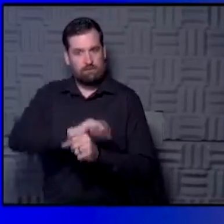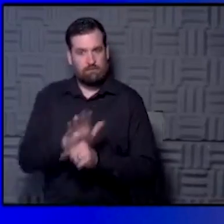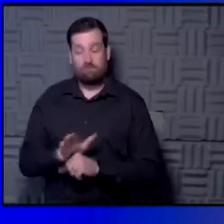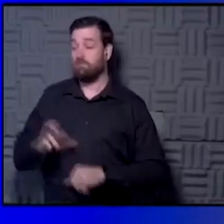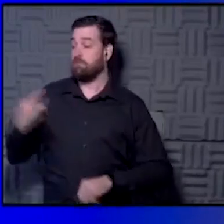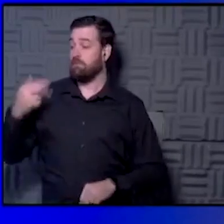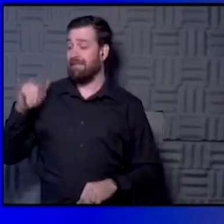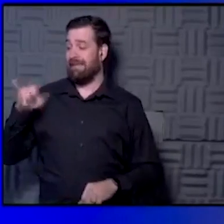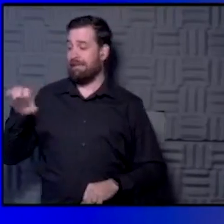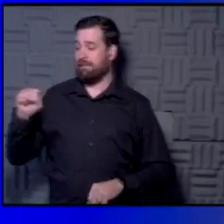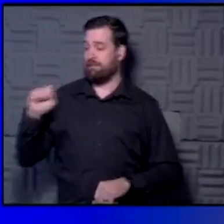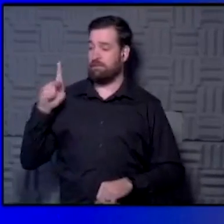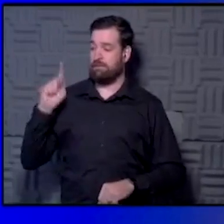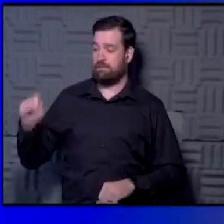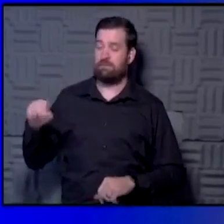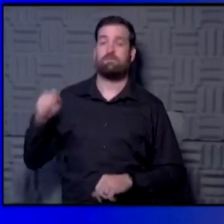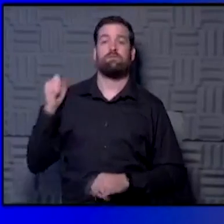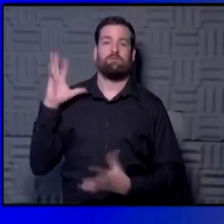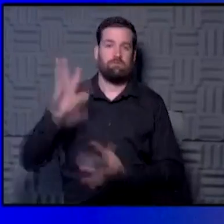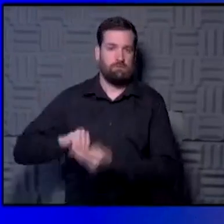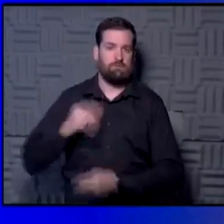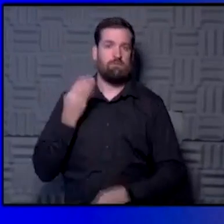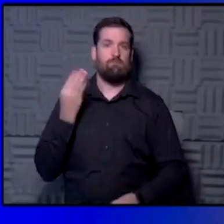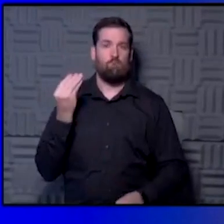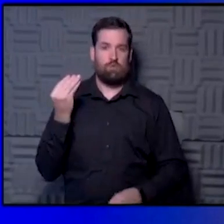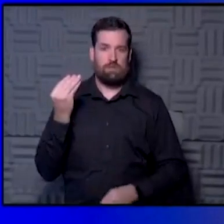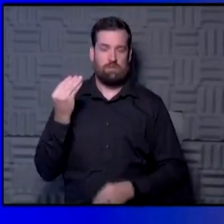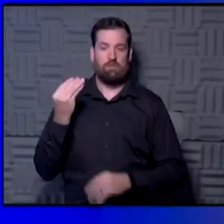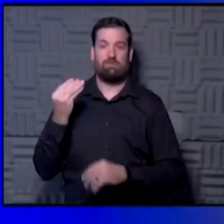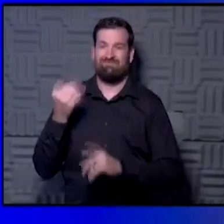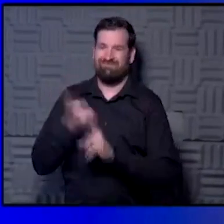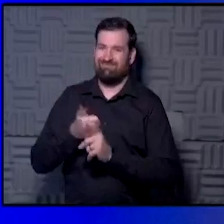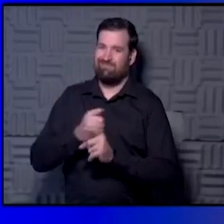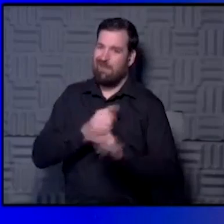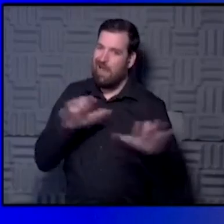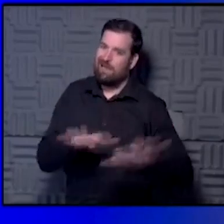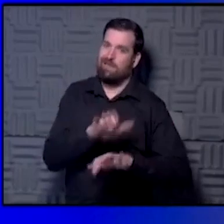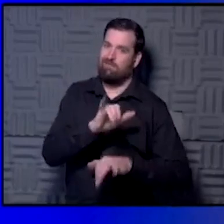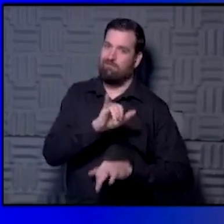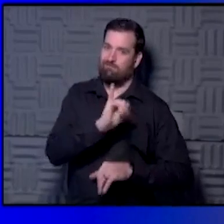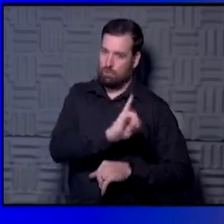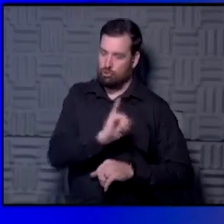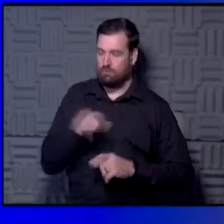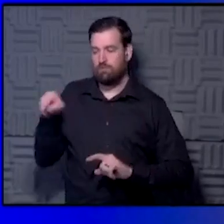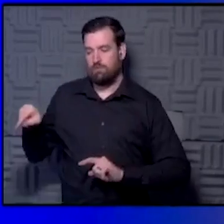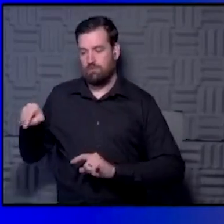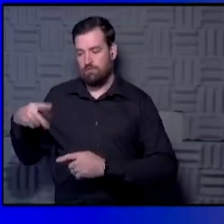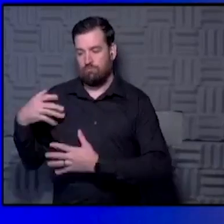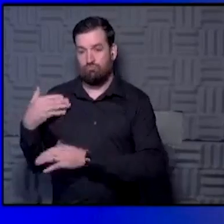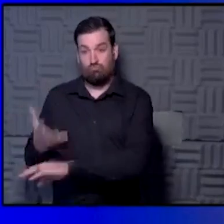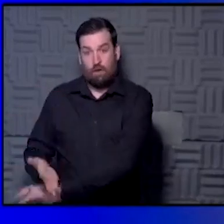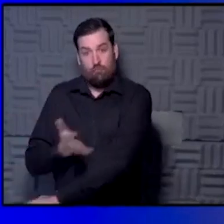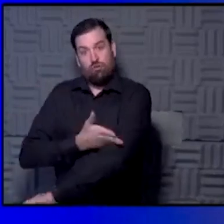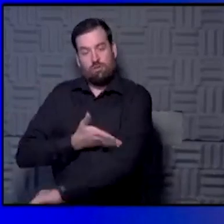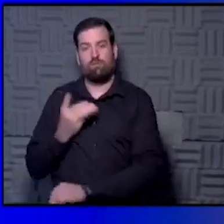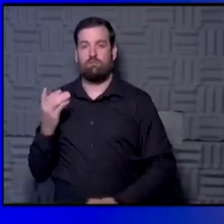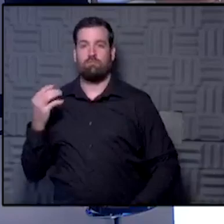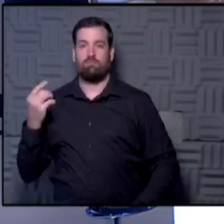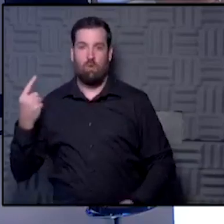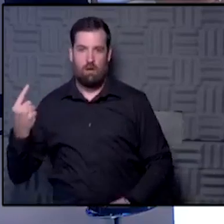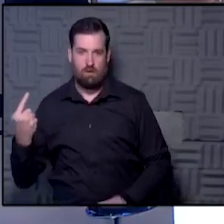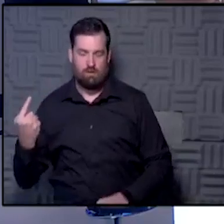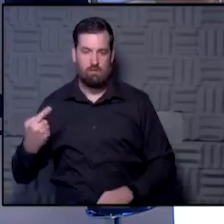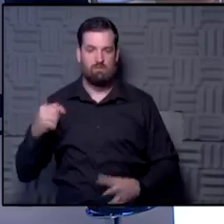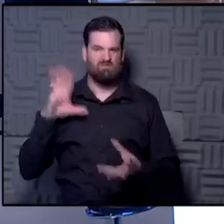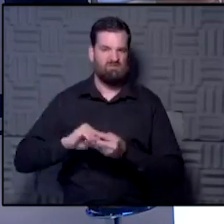Hays, they have 14 patients who are active infection and 1 in that recovery period, so a total of 15 in the hospital there as well.